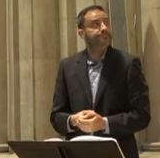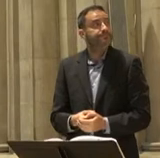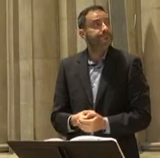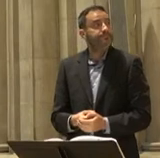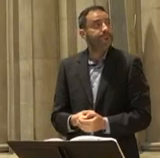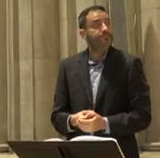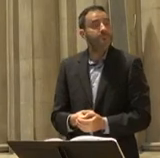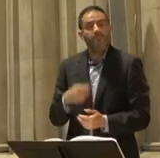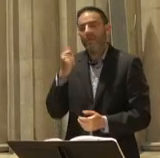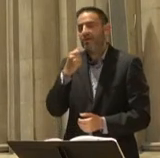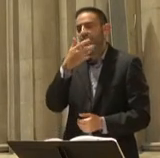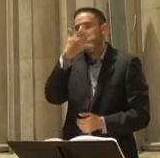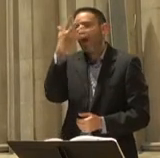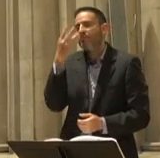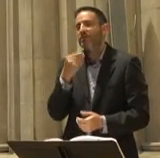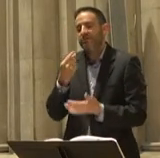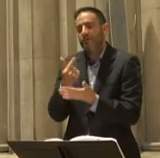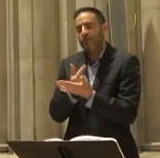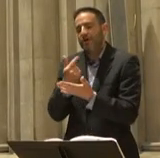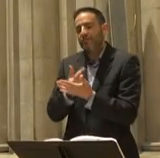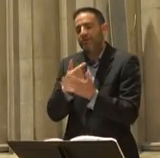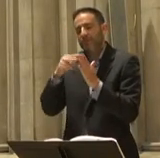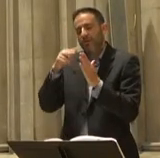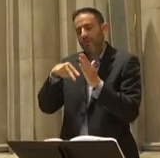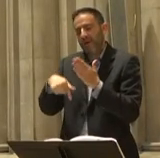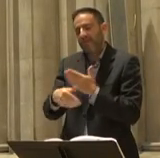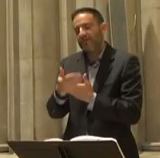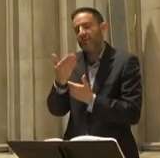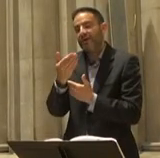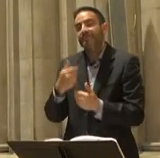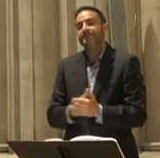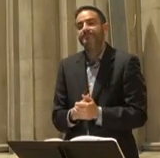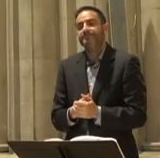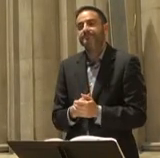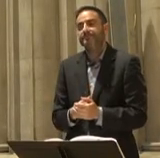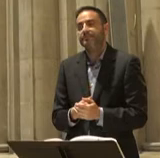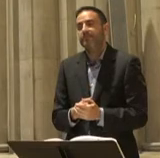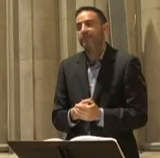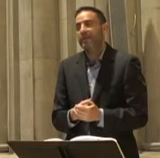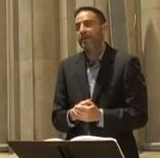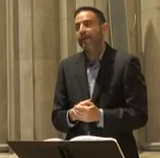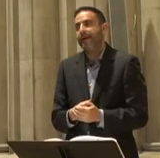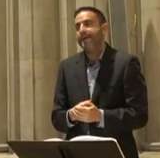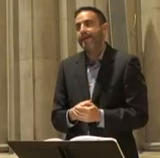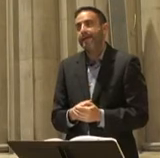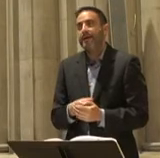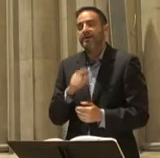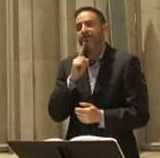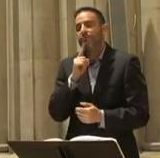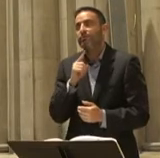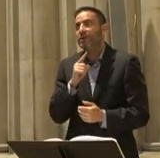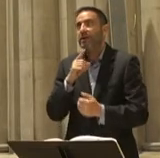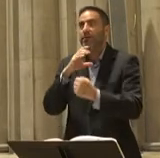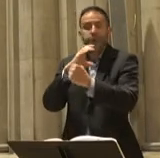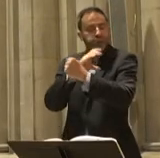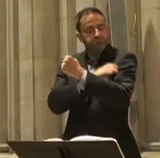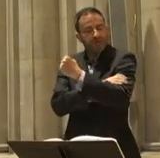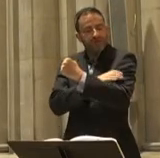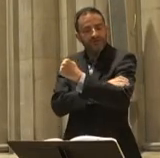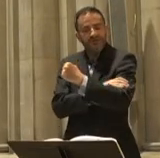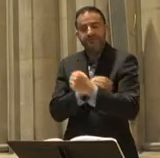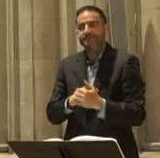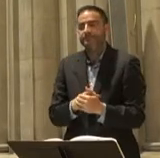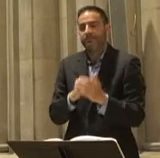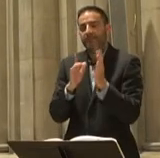It's a lovely gospel that we've had read this morning, but it's actually a really, really powerful one if you dig into it,